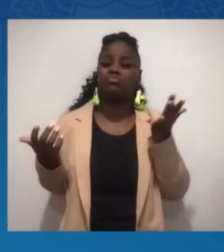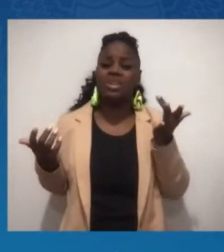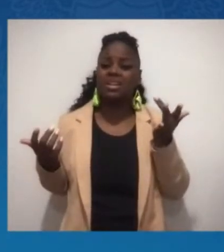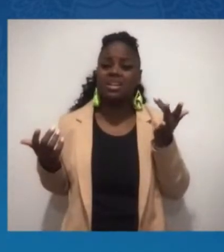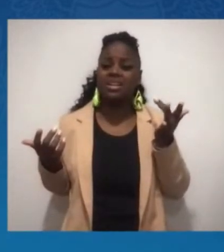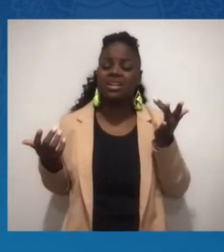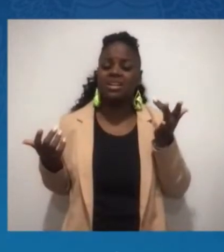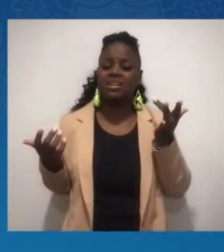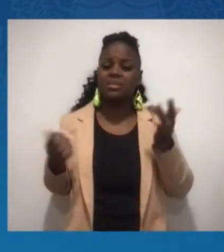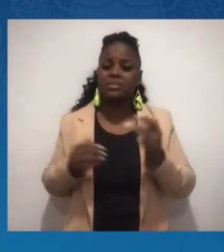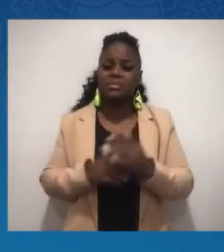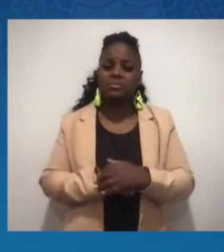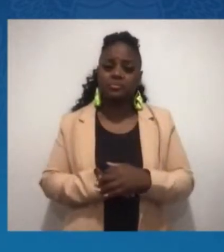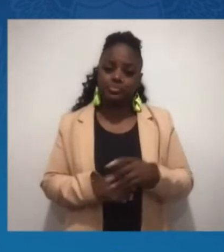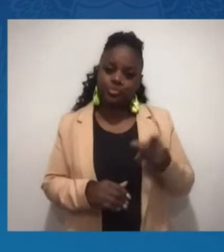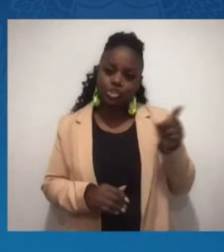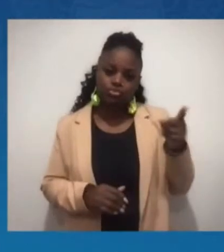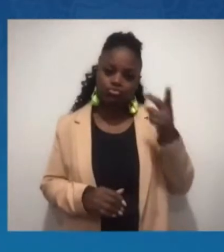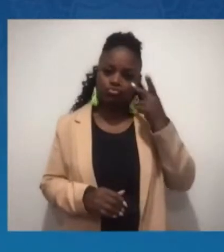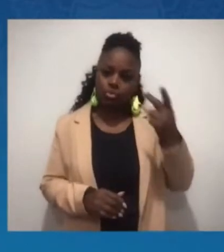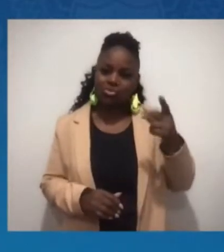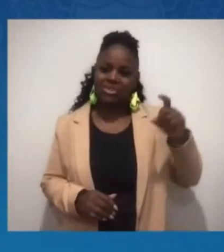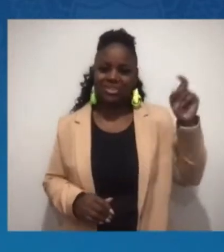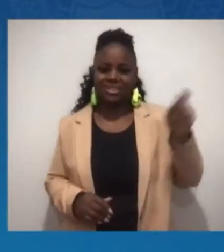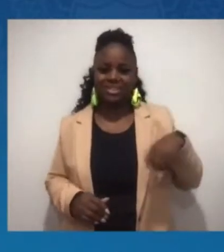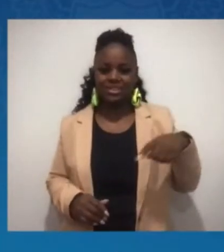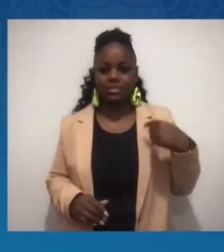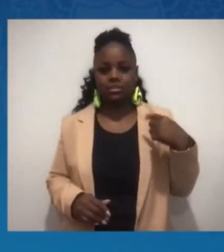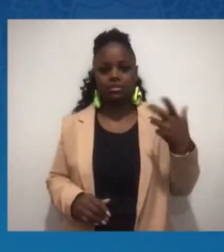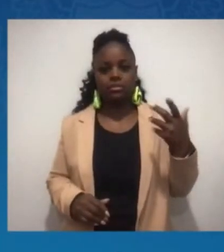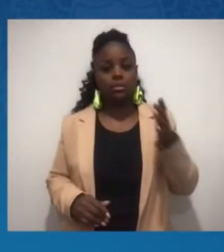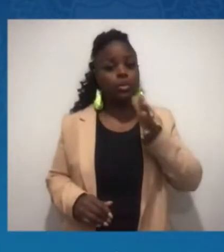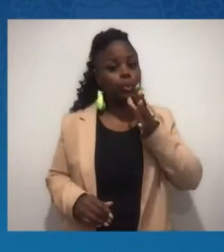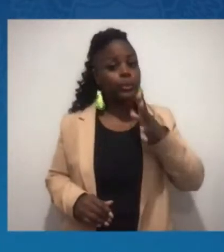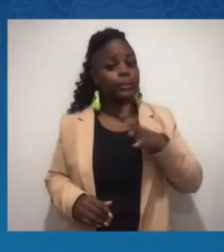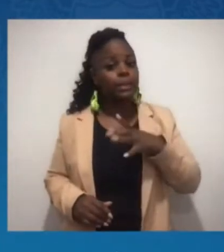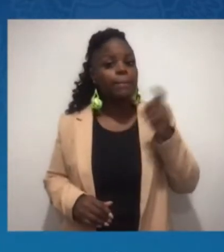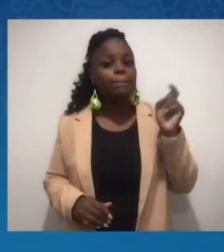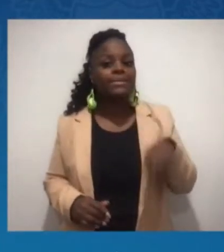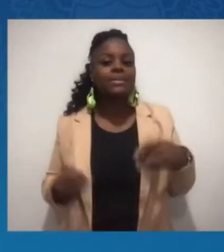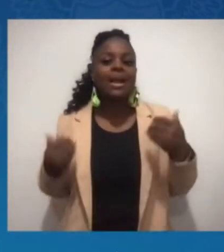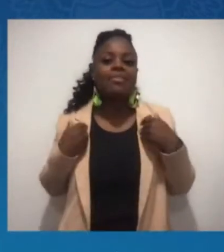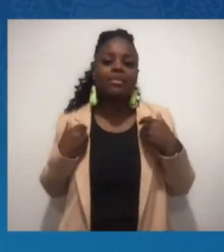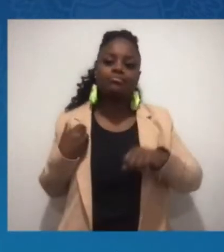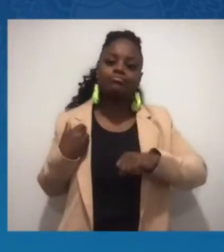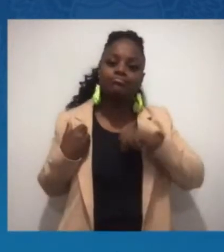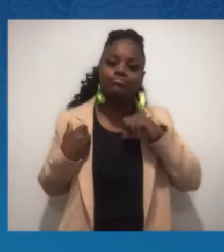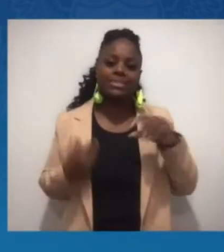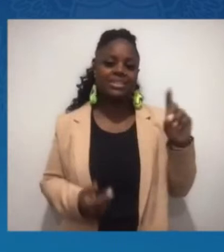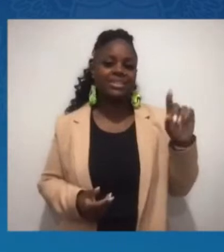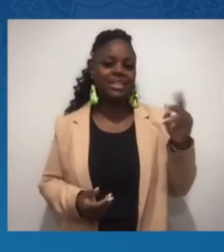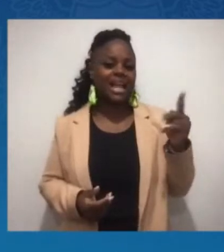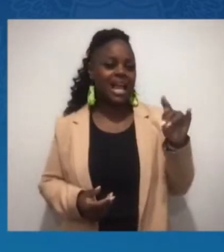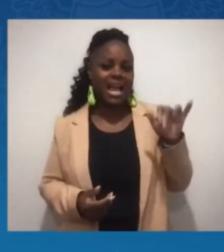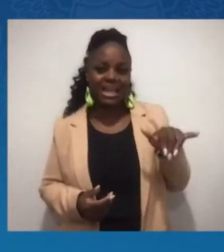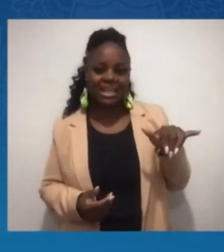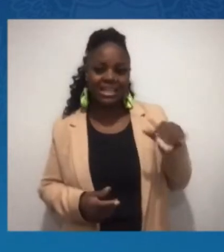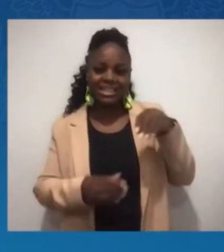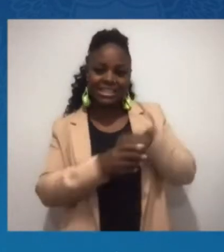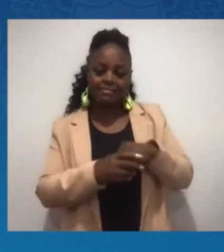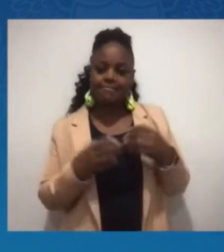she believed for us to give women dignity in the healthcare system, in particular as it